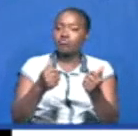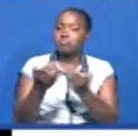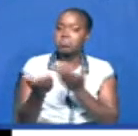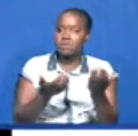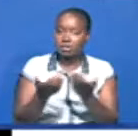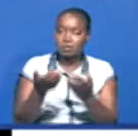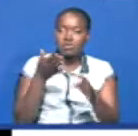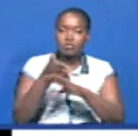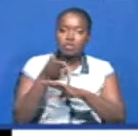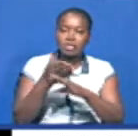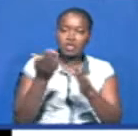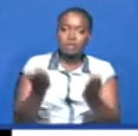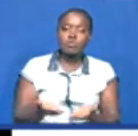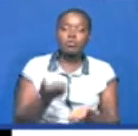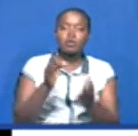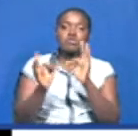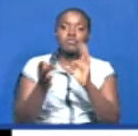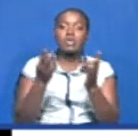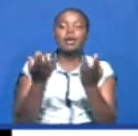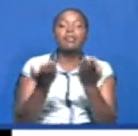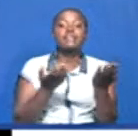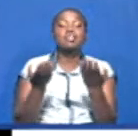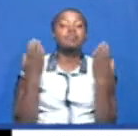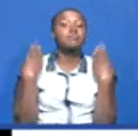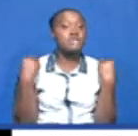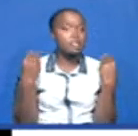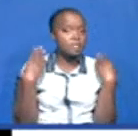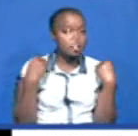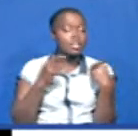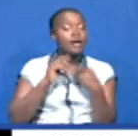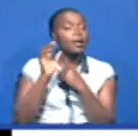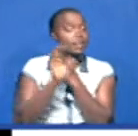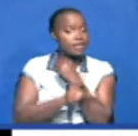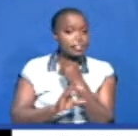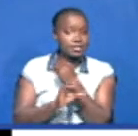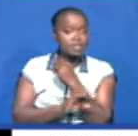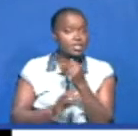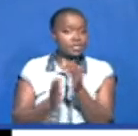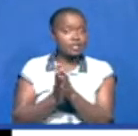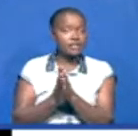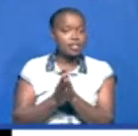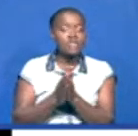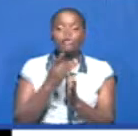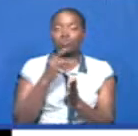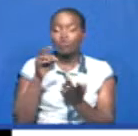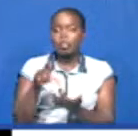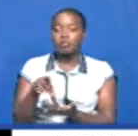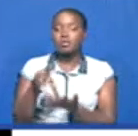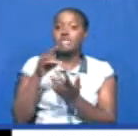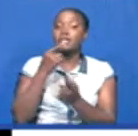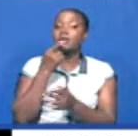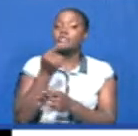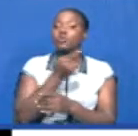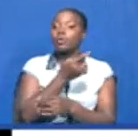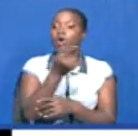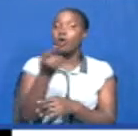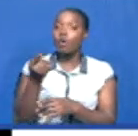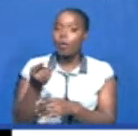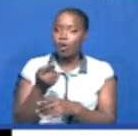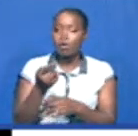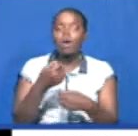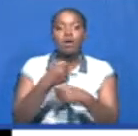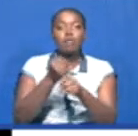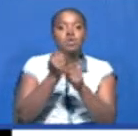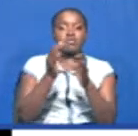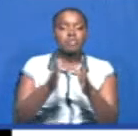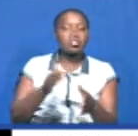promote fair trade practices in this country. I want to particularly assure our manufacturers,